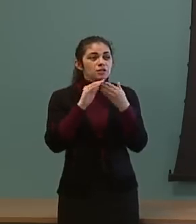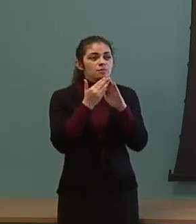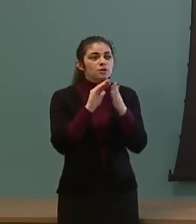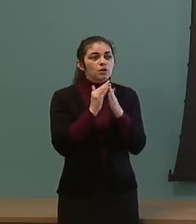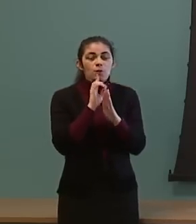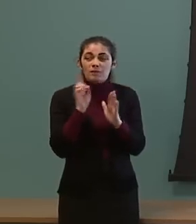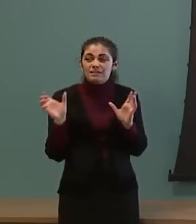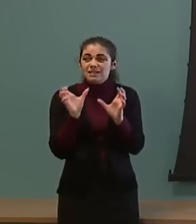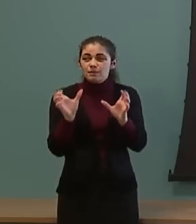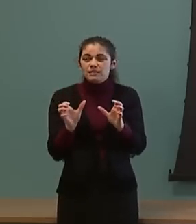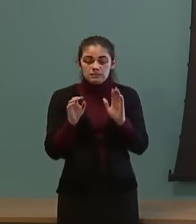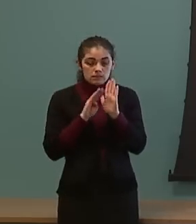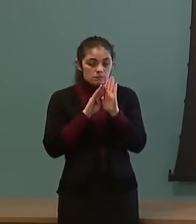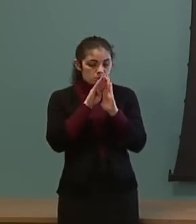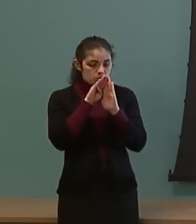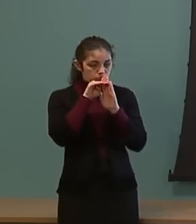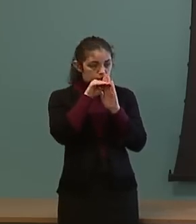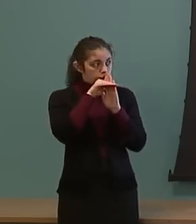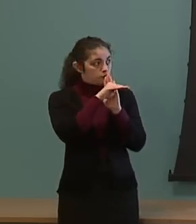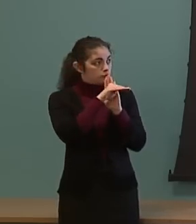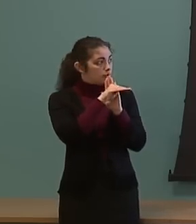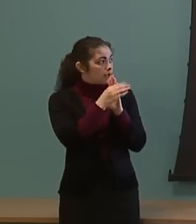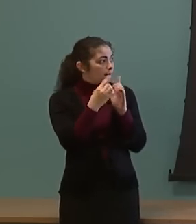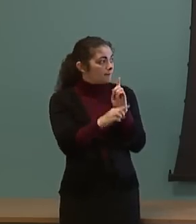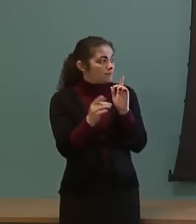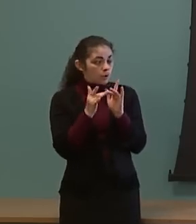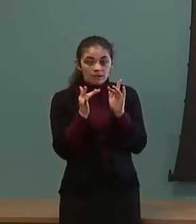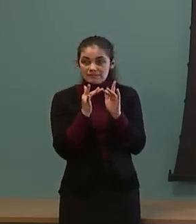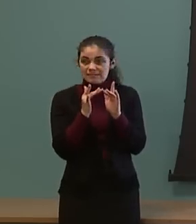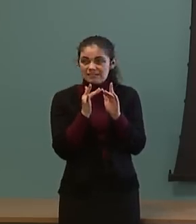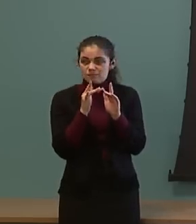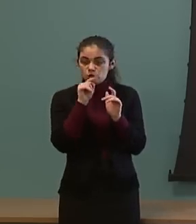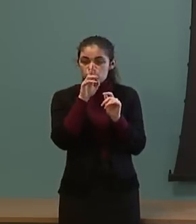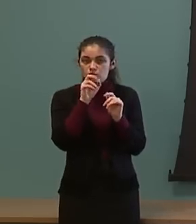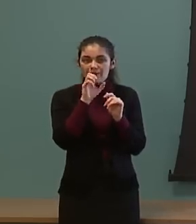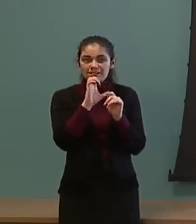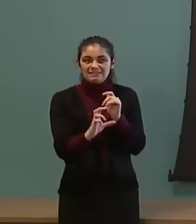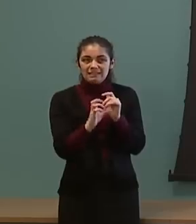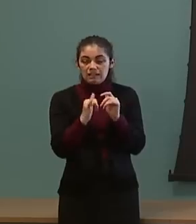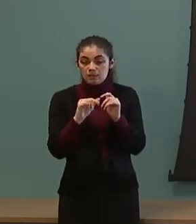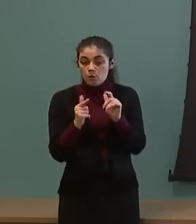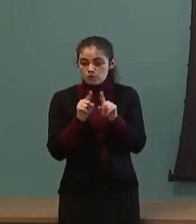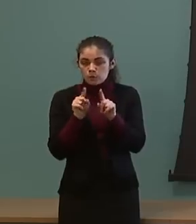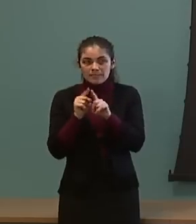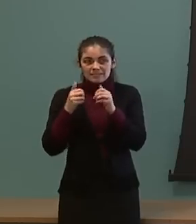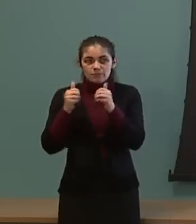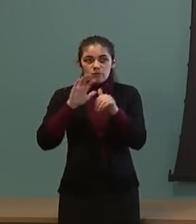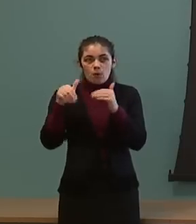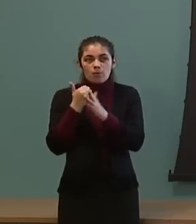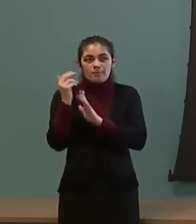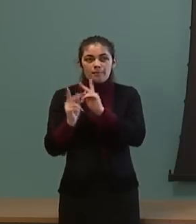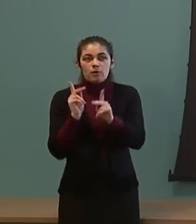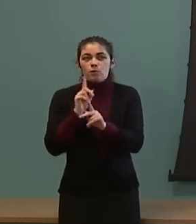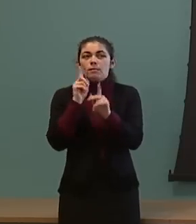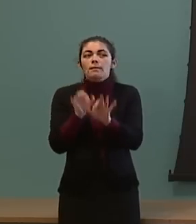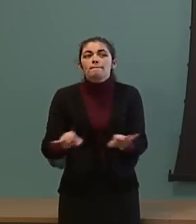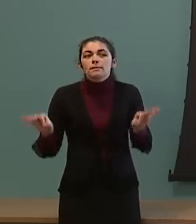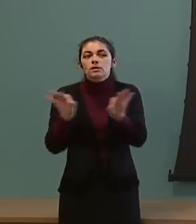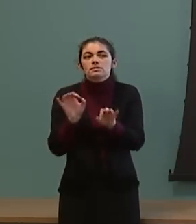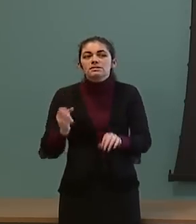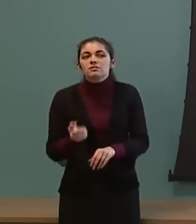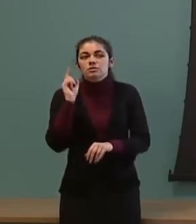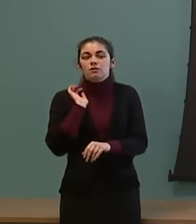the action happens to flatten the curve on contact tracing and isolation and quarantine. So that's why it's really important for people to